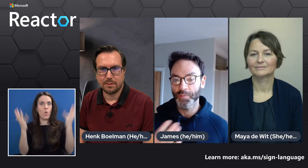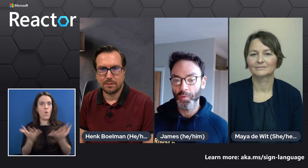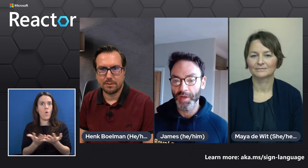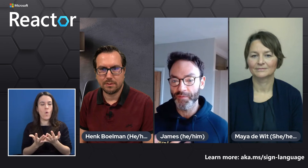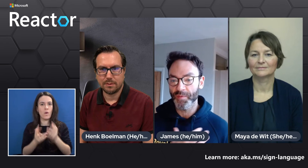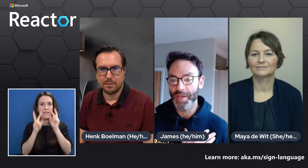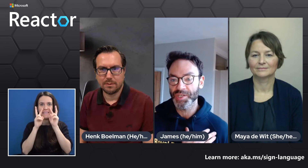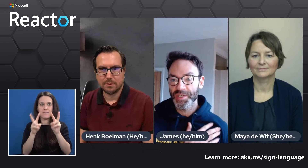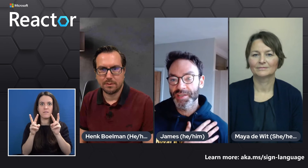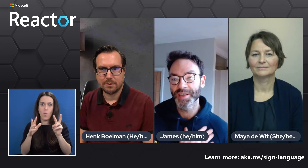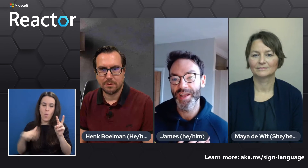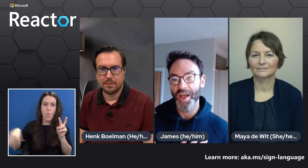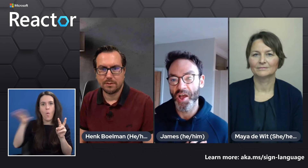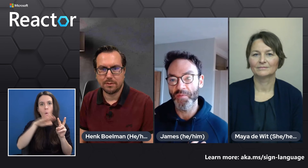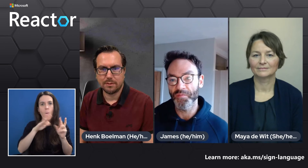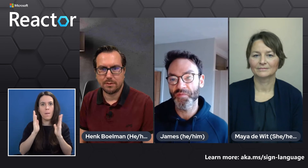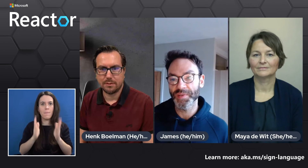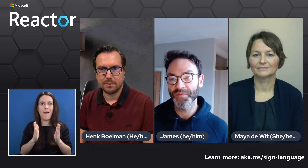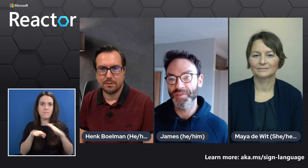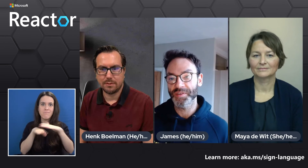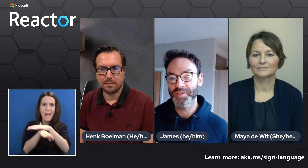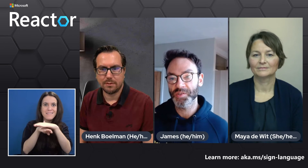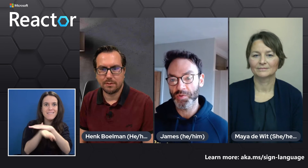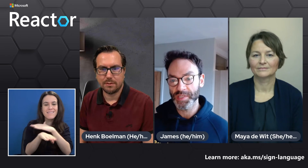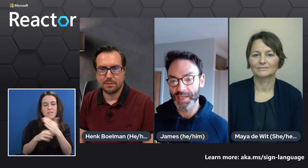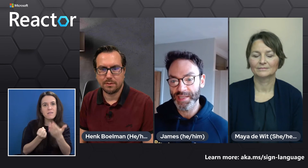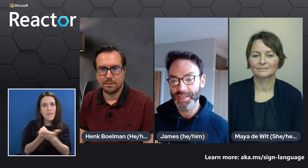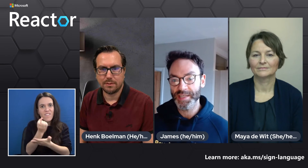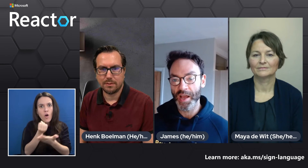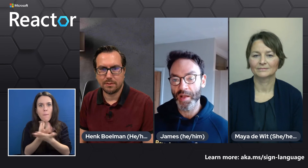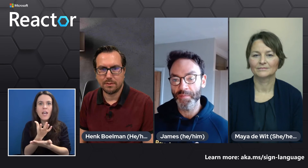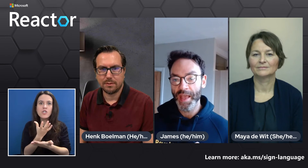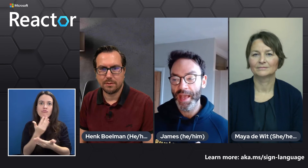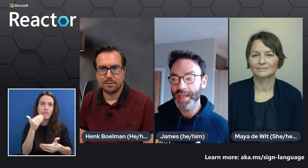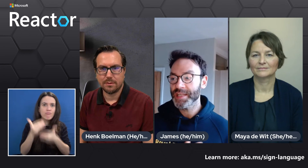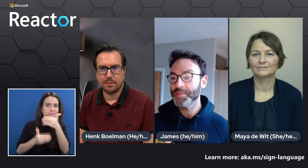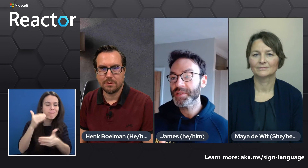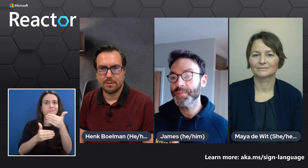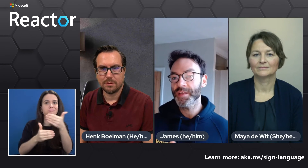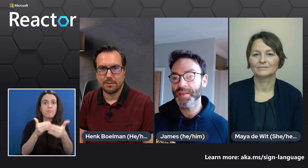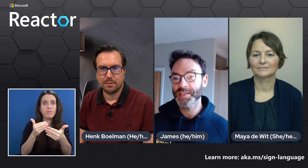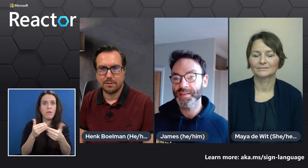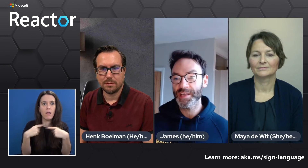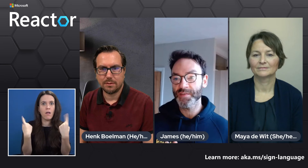access important information from different sources.